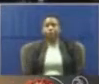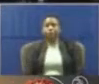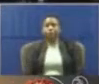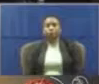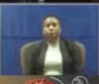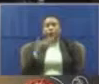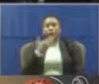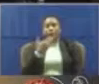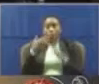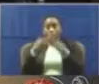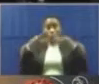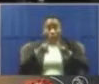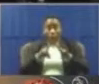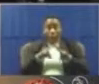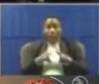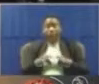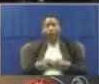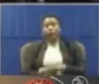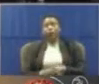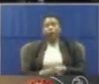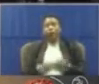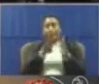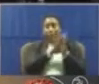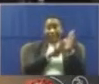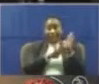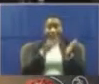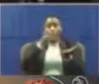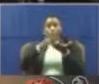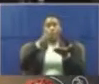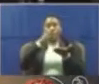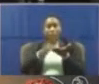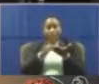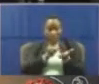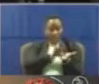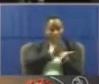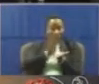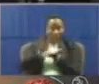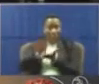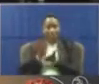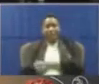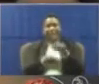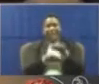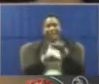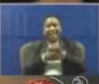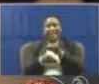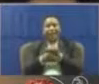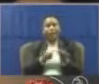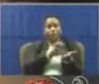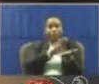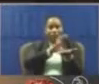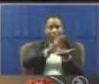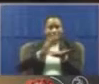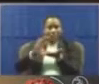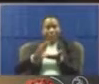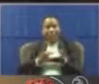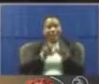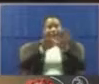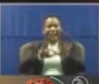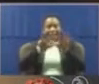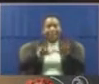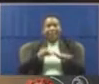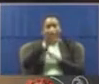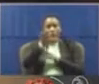Thank you, House Chair. House Chair, this bill proposes the allocation of additional funding, mainly the 18 billion